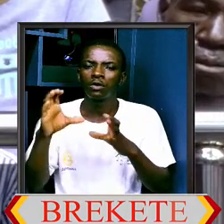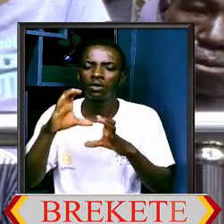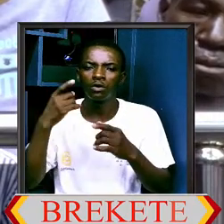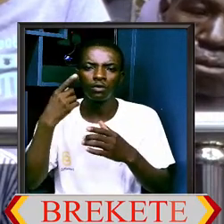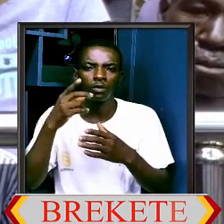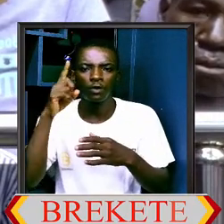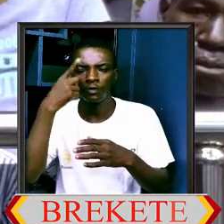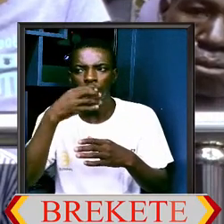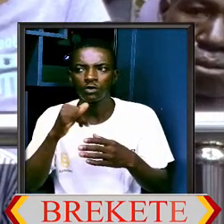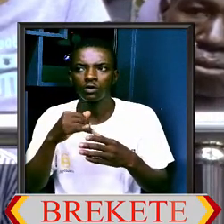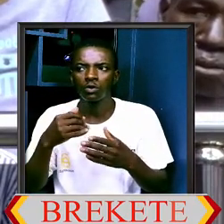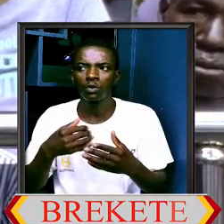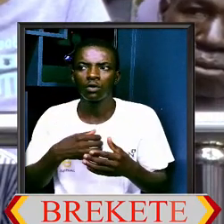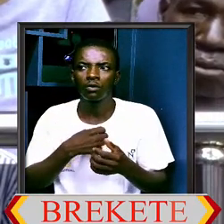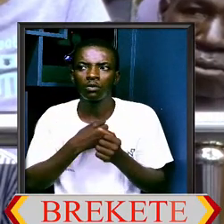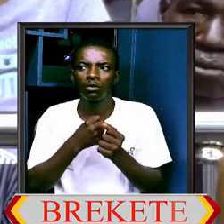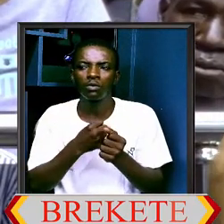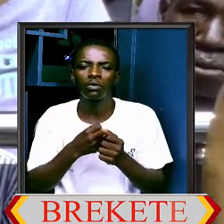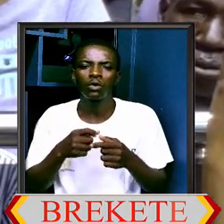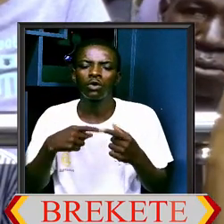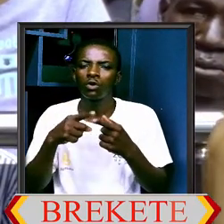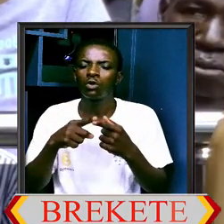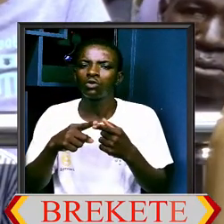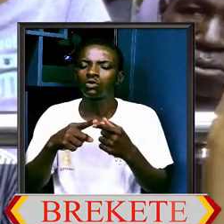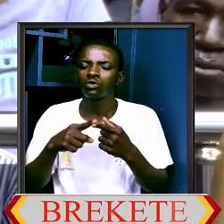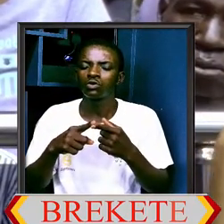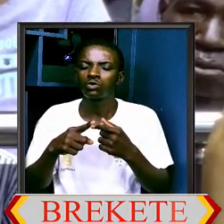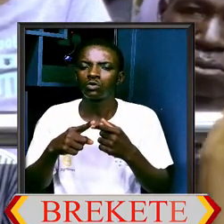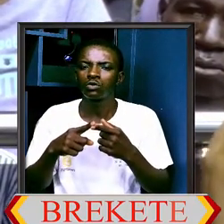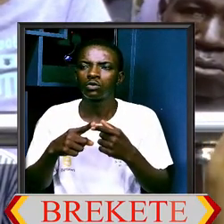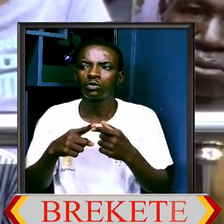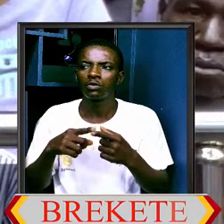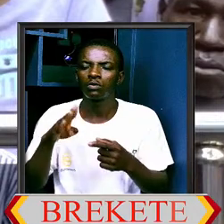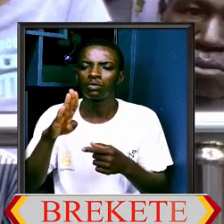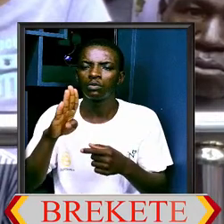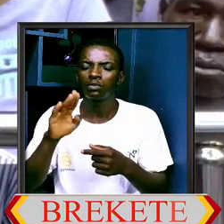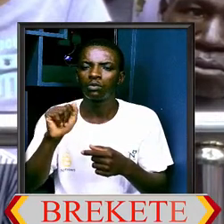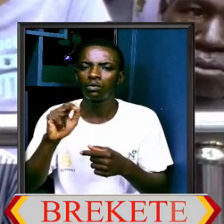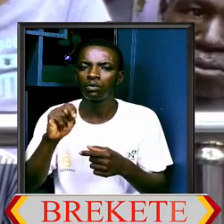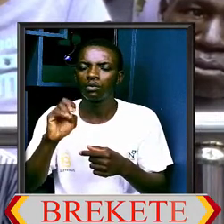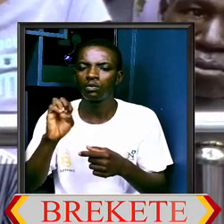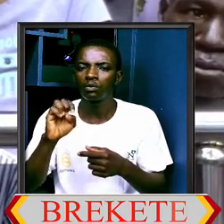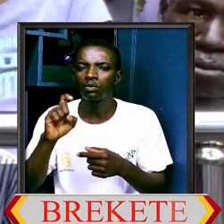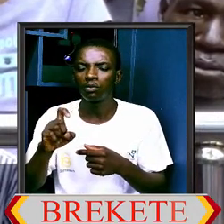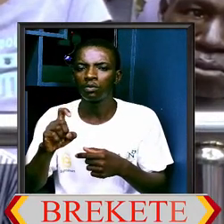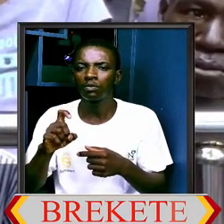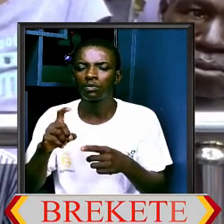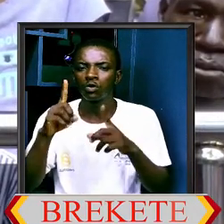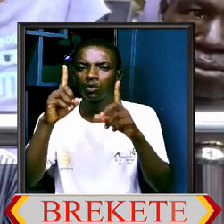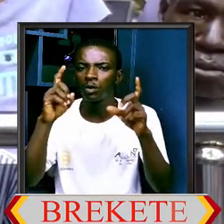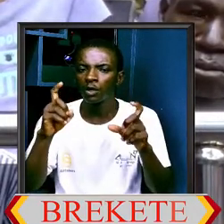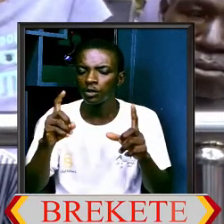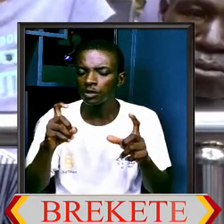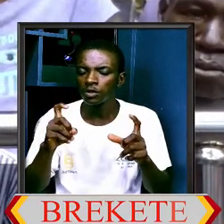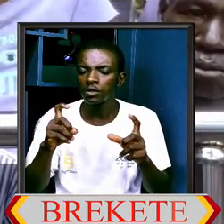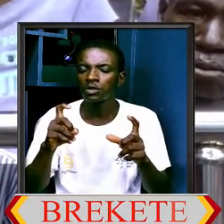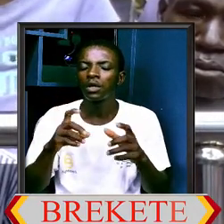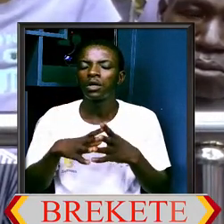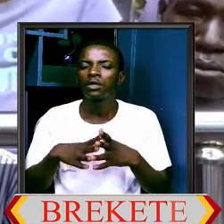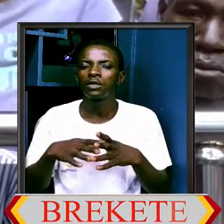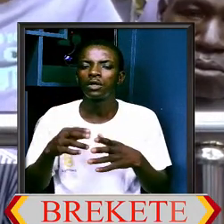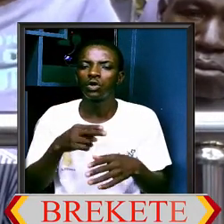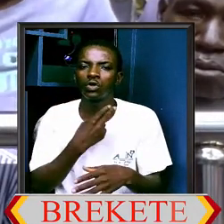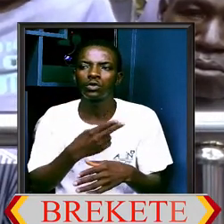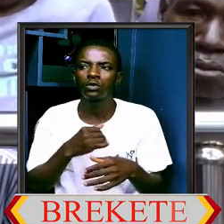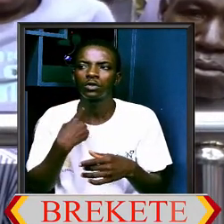my face and the way I'm breathing. Then I say, we should go to Barnes side to do an test. Then we now reached